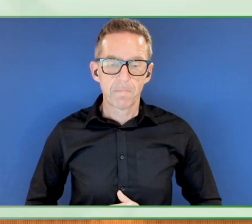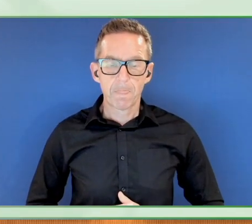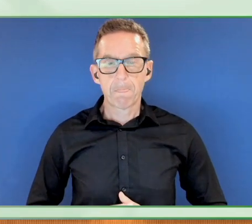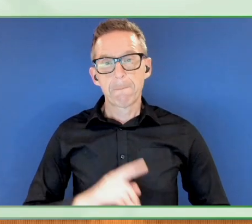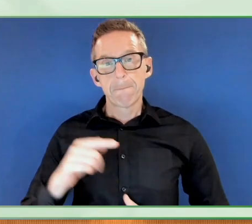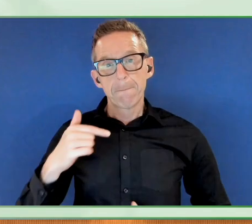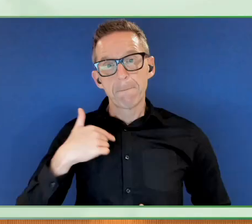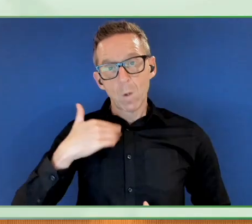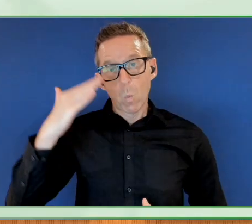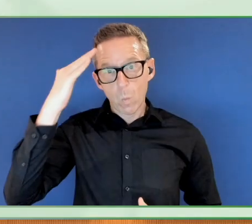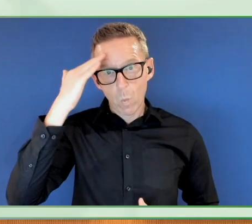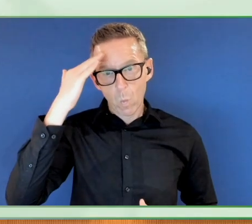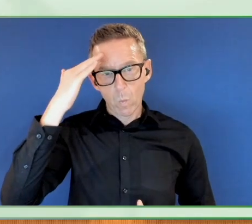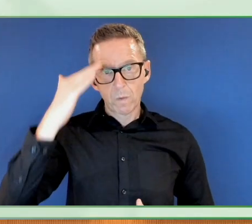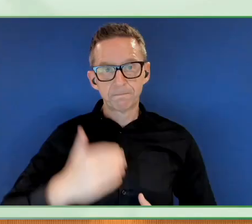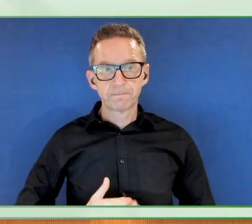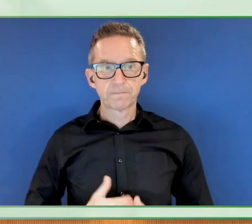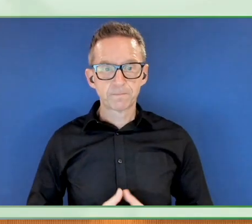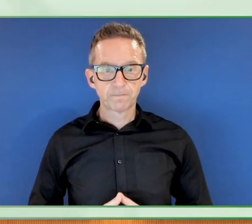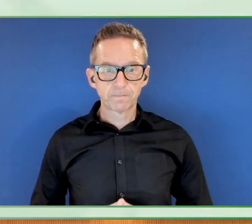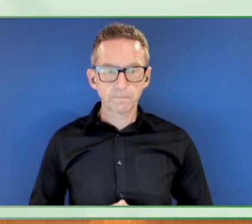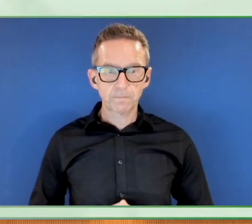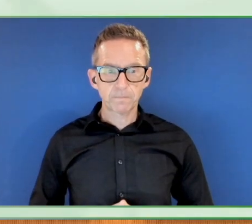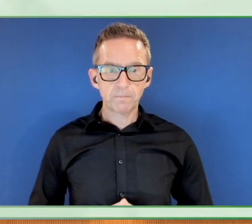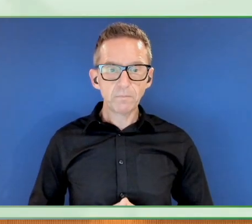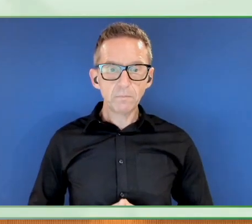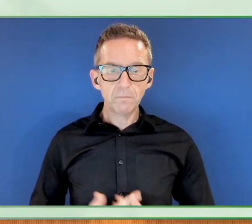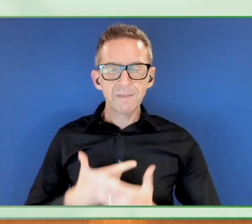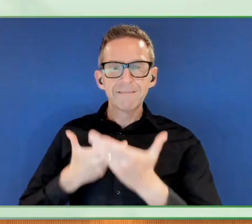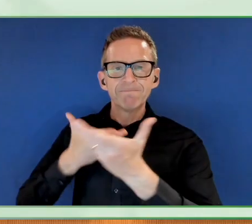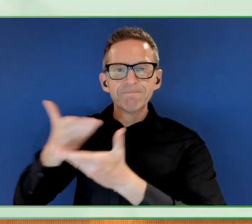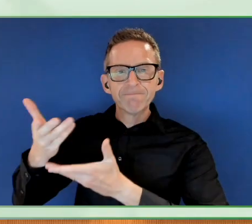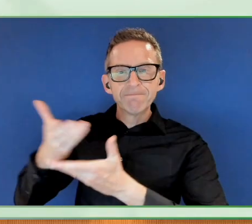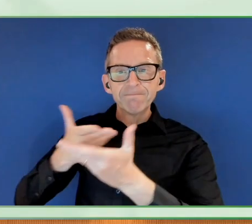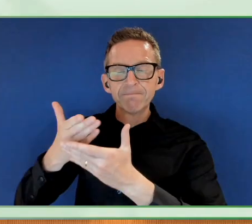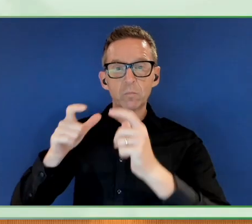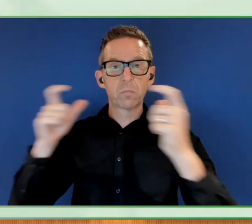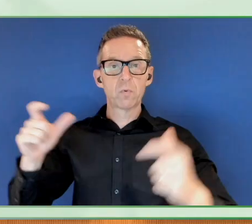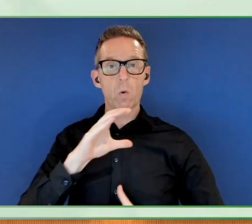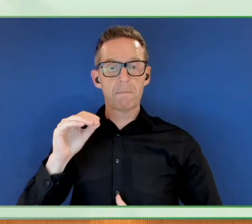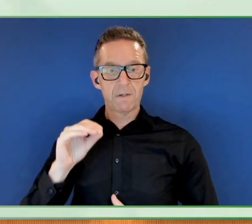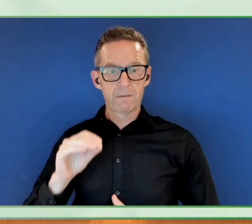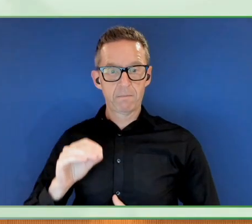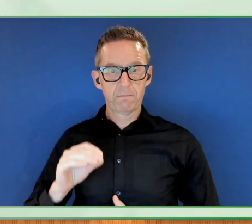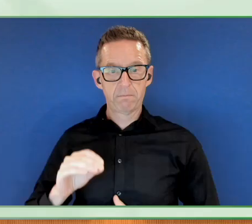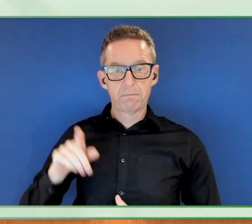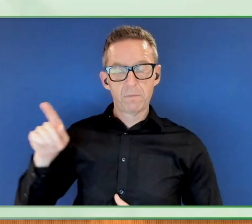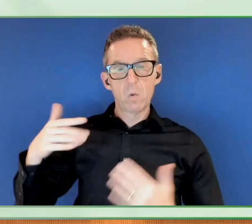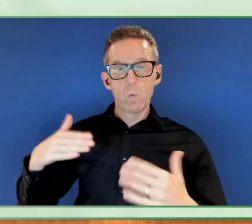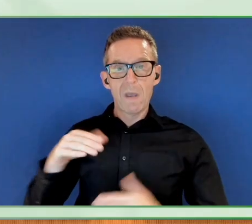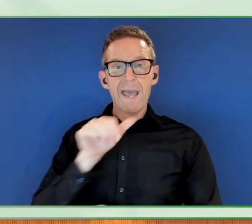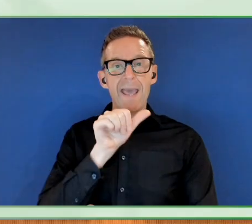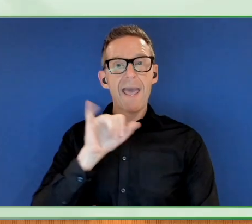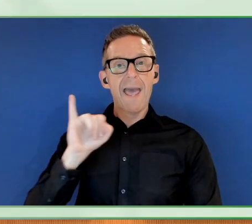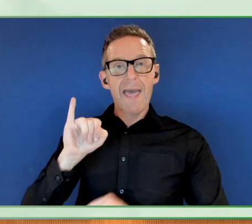our consultants with big companies that AI search is increasing, but the click-through rates of websites are